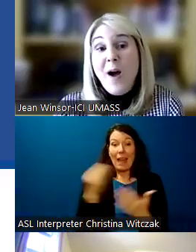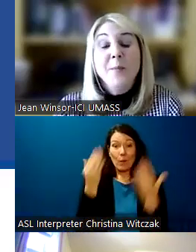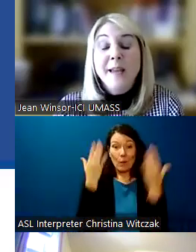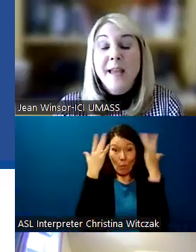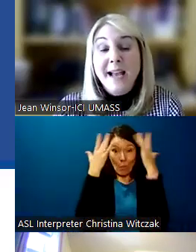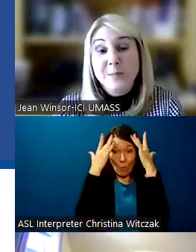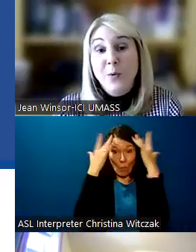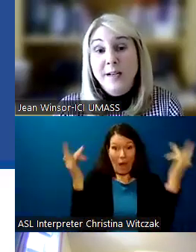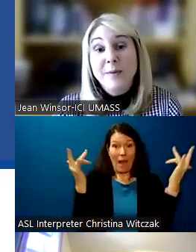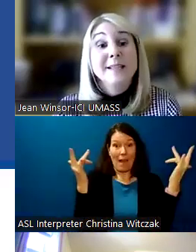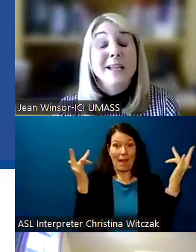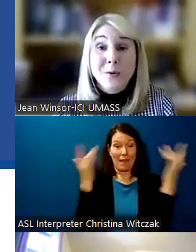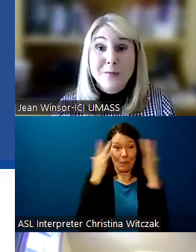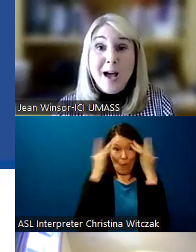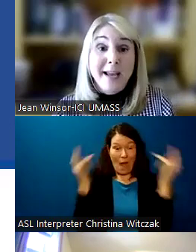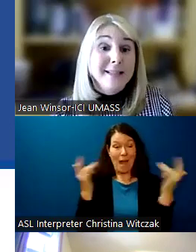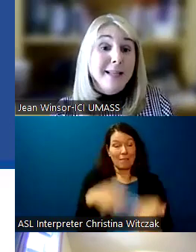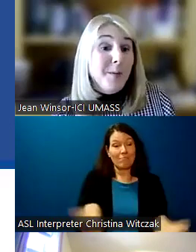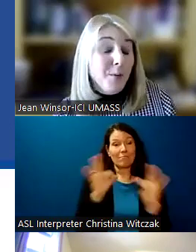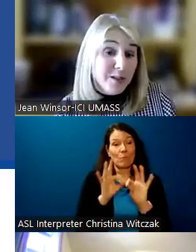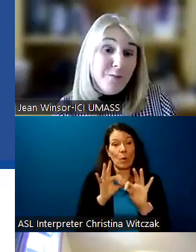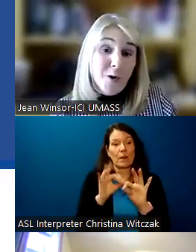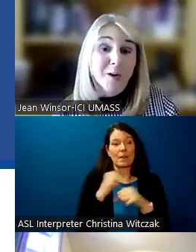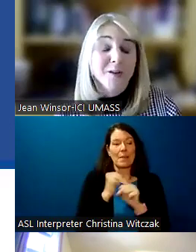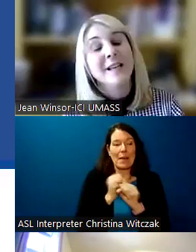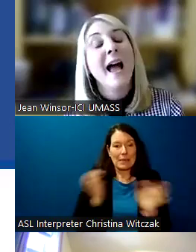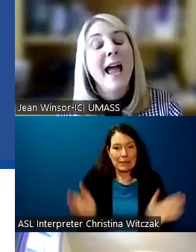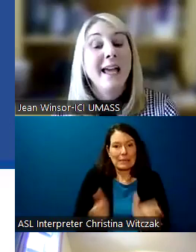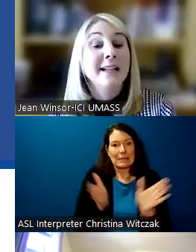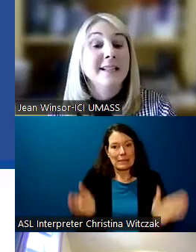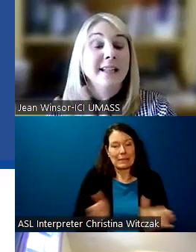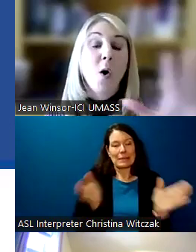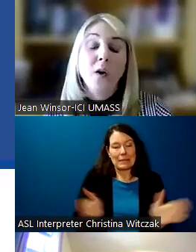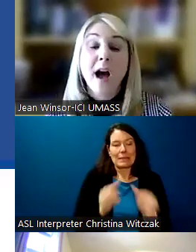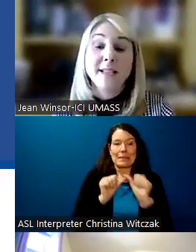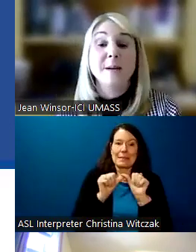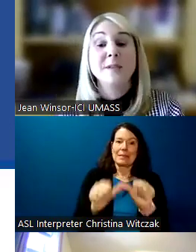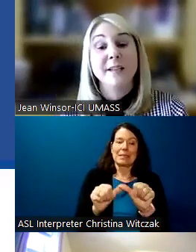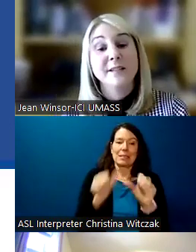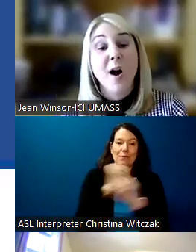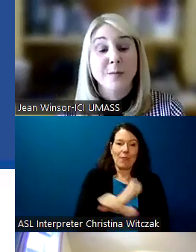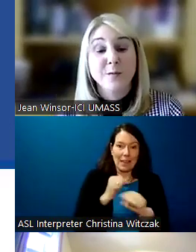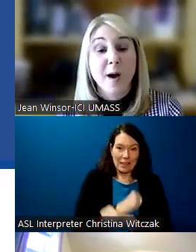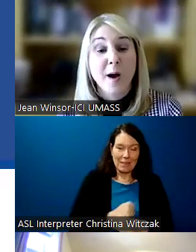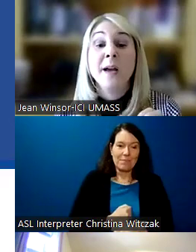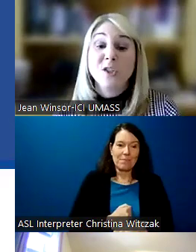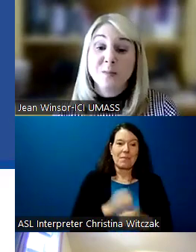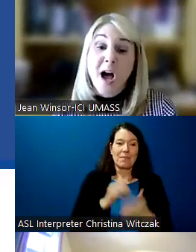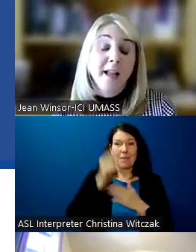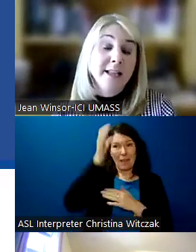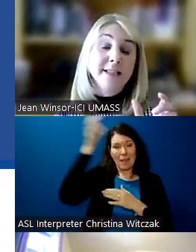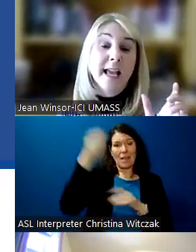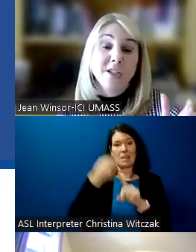are BHAGs important? Because they unify us and they push us forwards. And the whole concept of this comes from